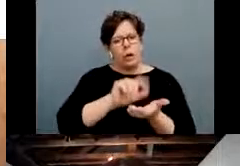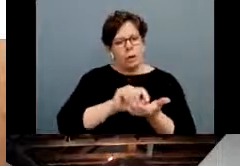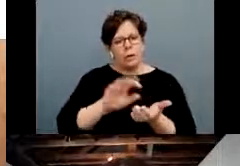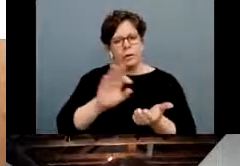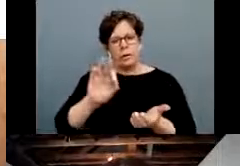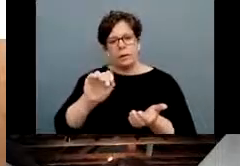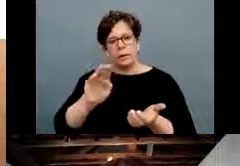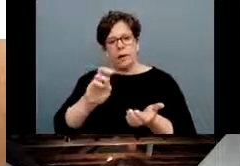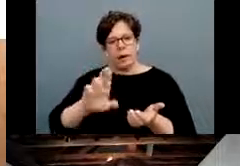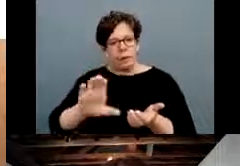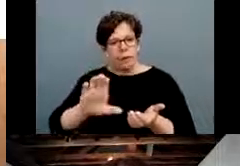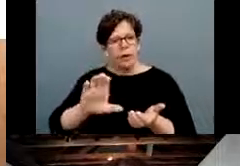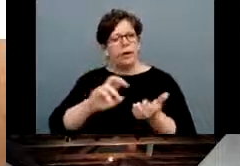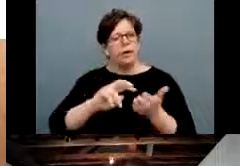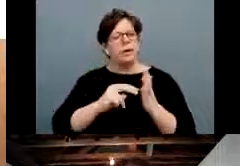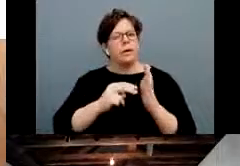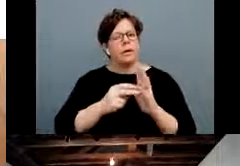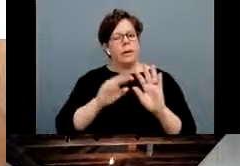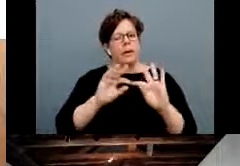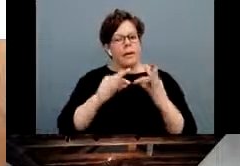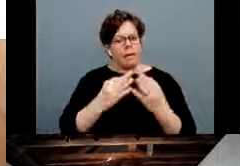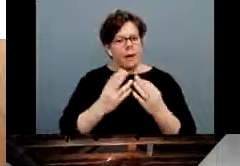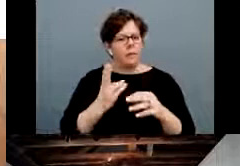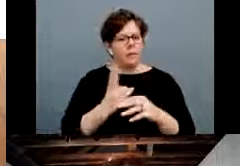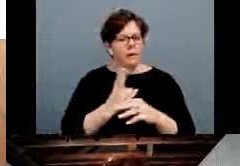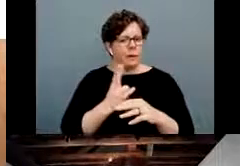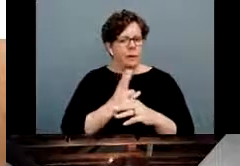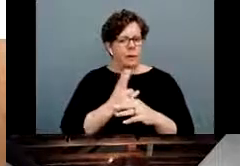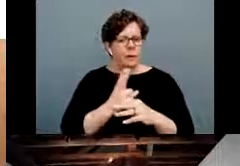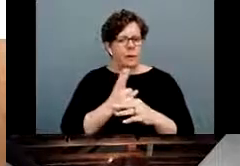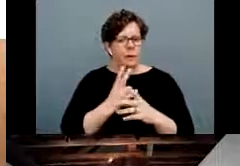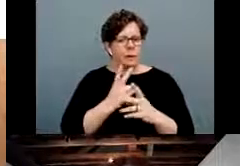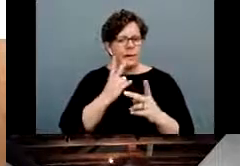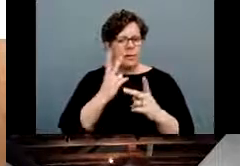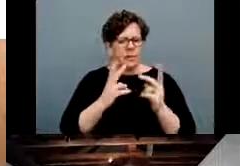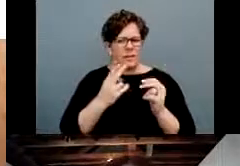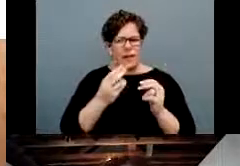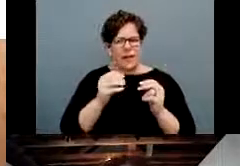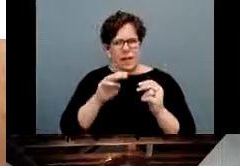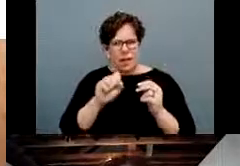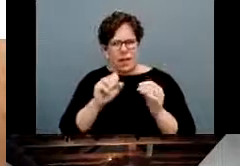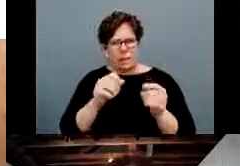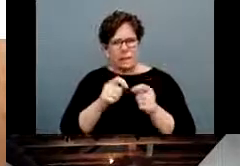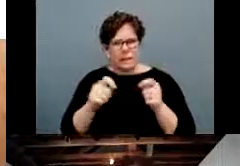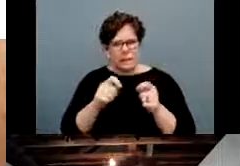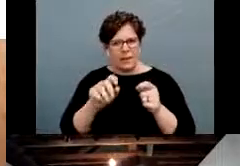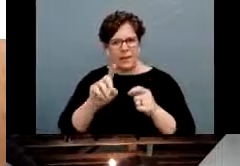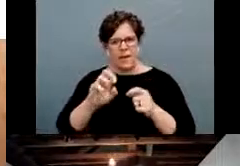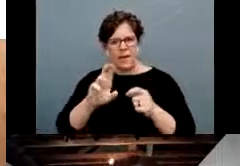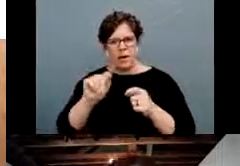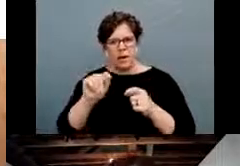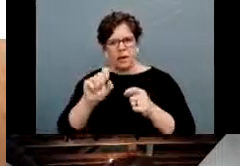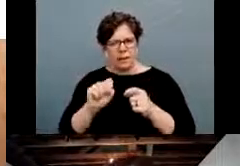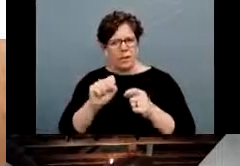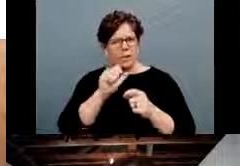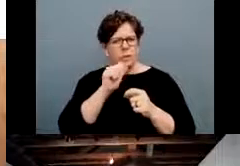that evidence the clothing the family once wore through visible hems, elastics, and darts. While we don't know